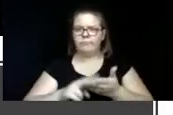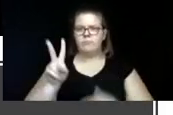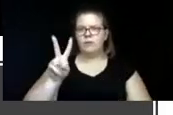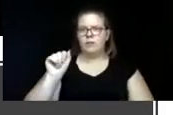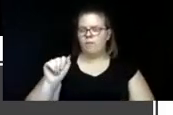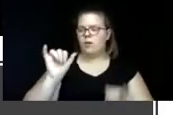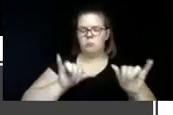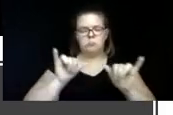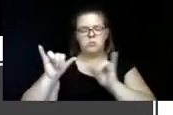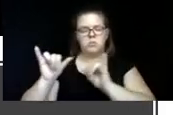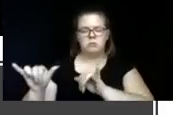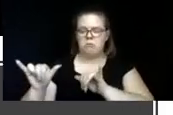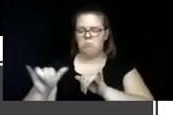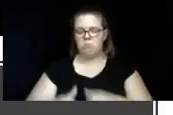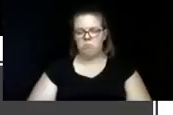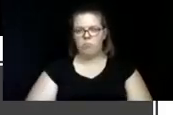same with that.